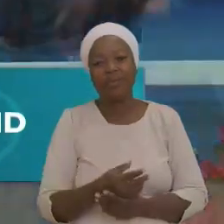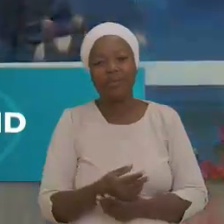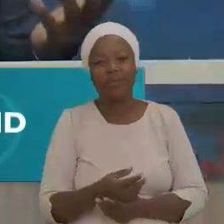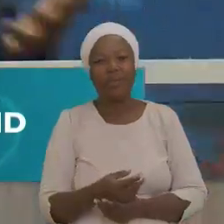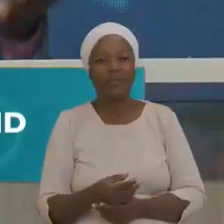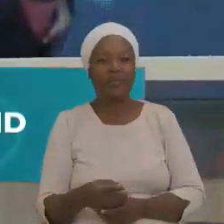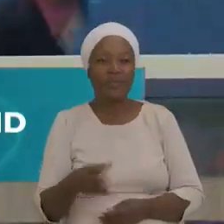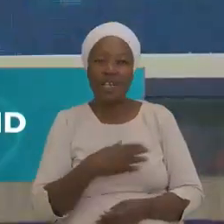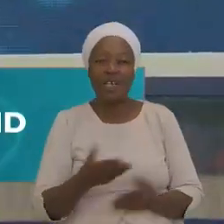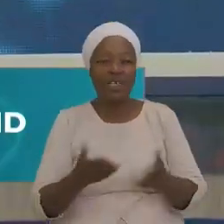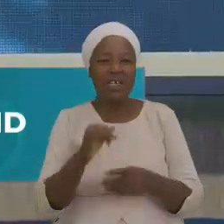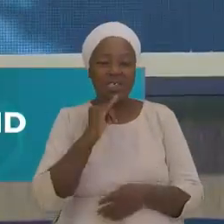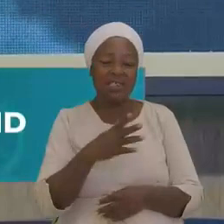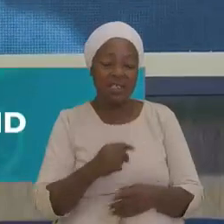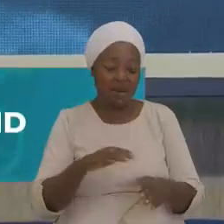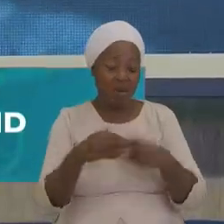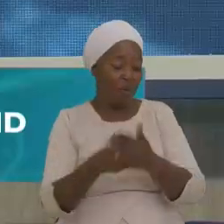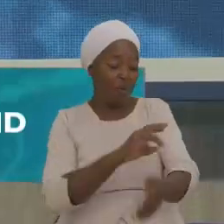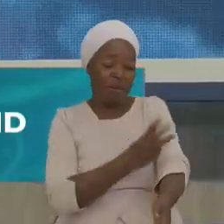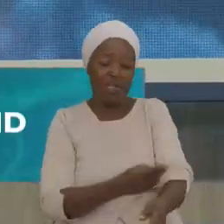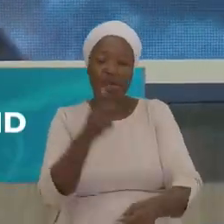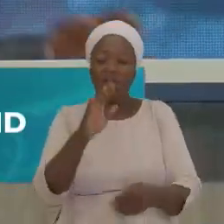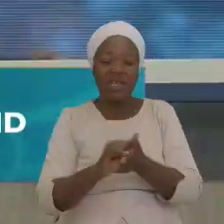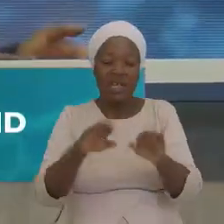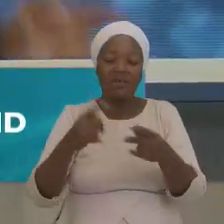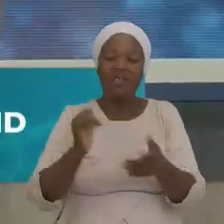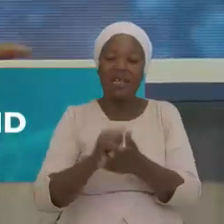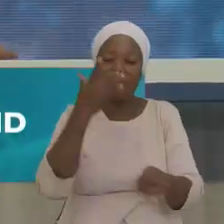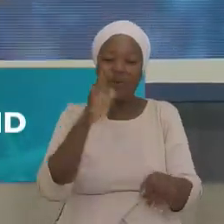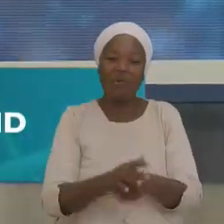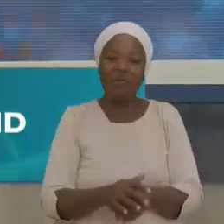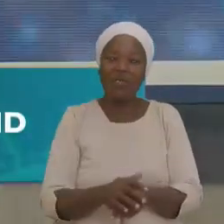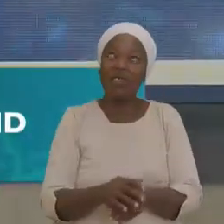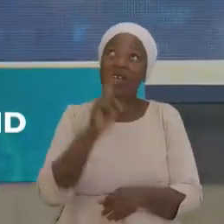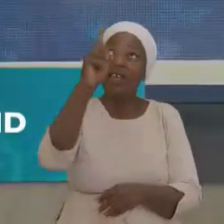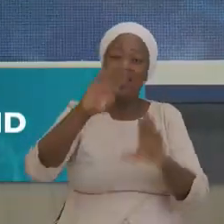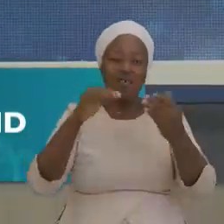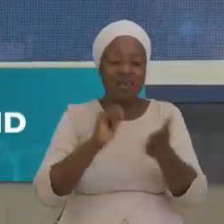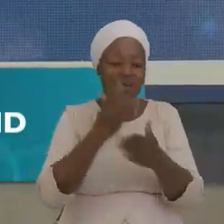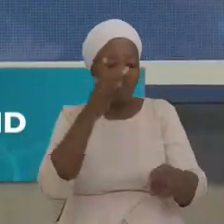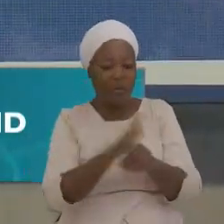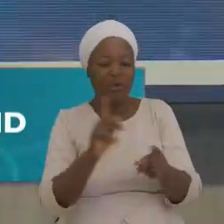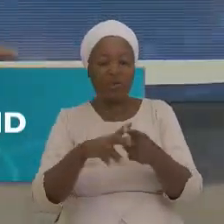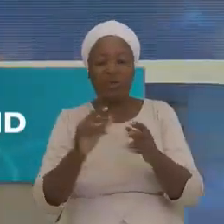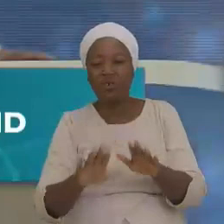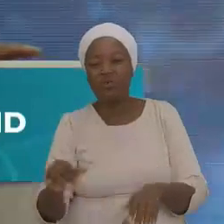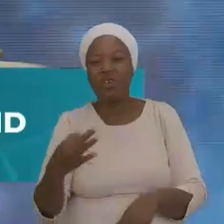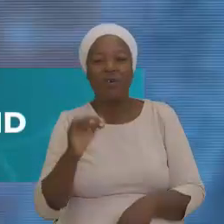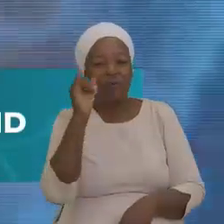Here is the Almighty God that gave the promise. He gave the promise to the children of